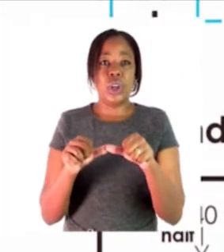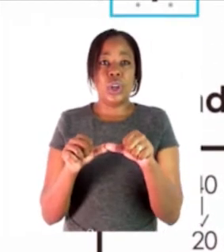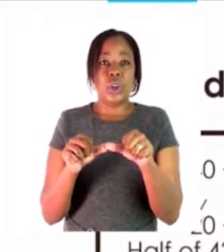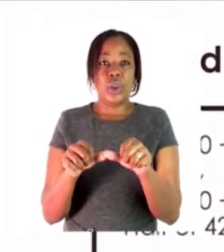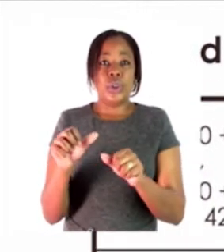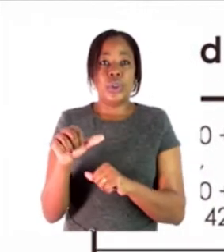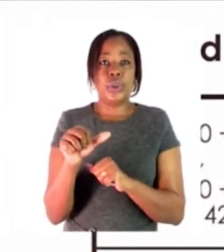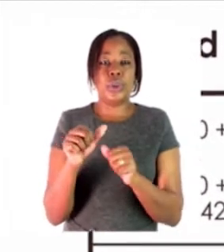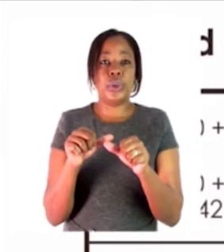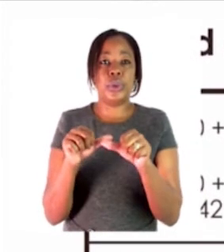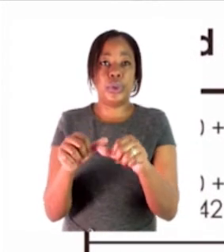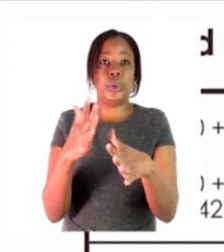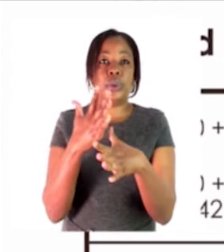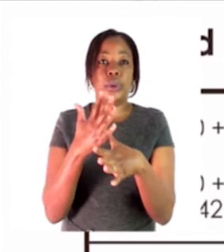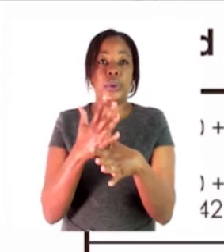page.